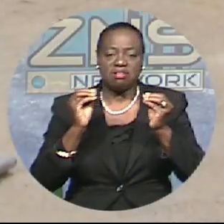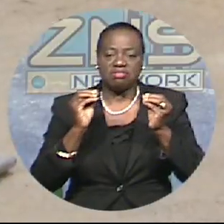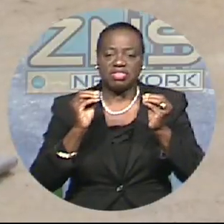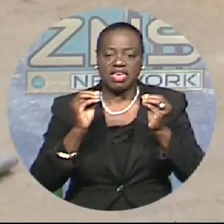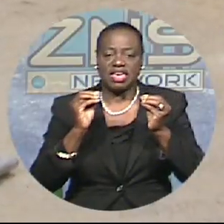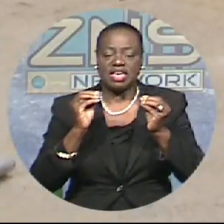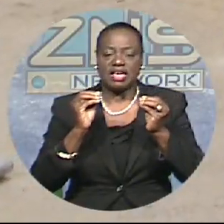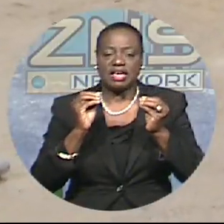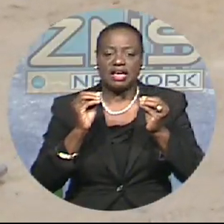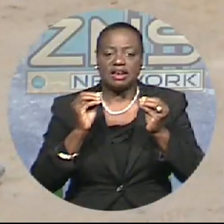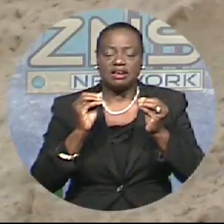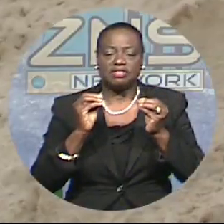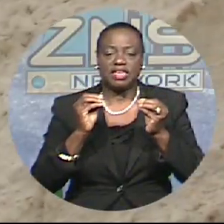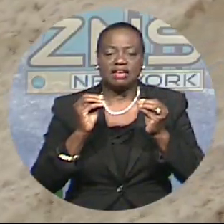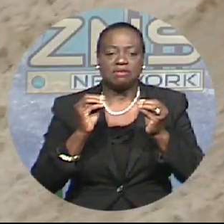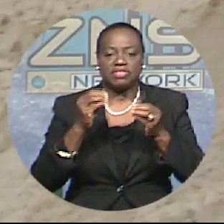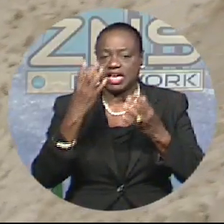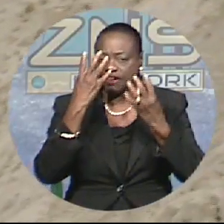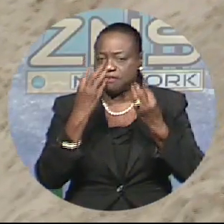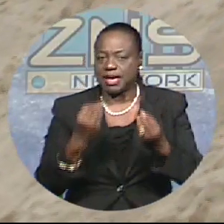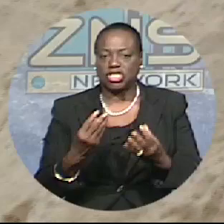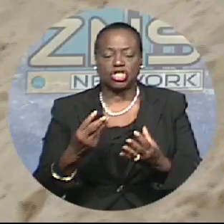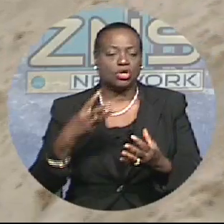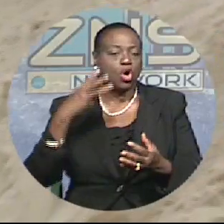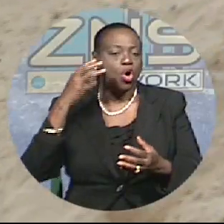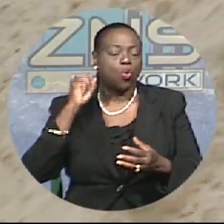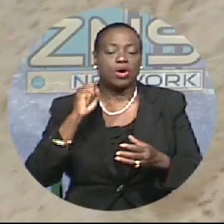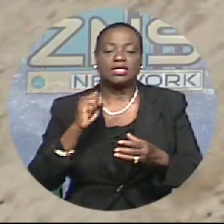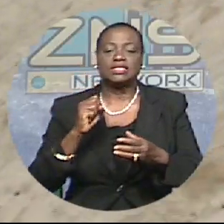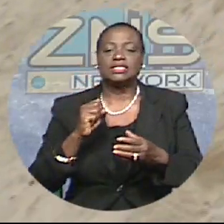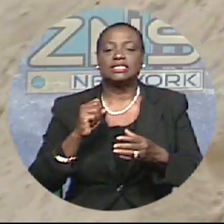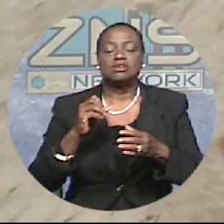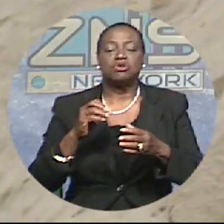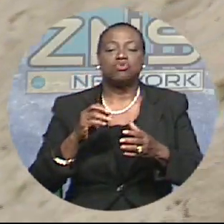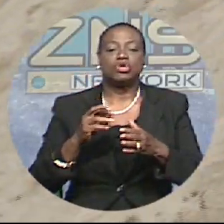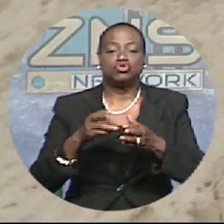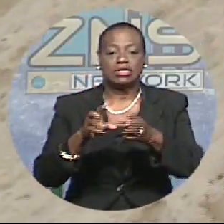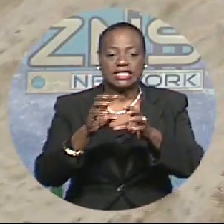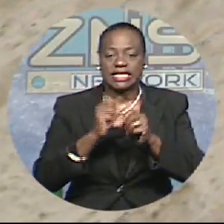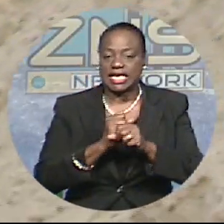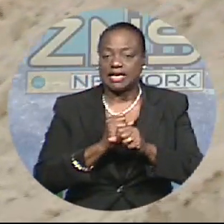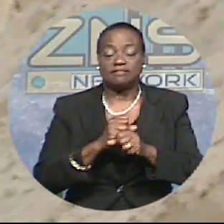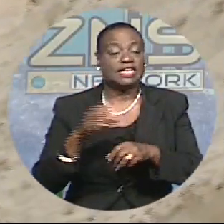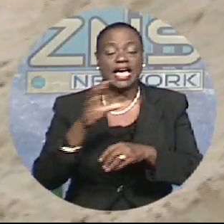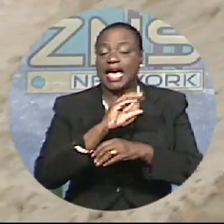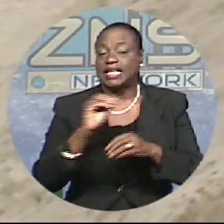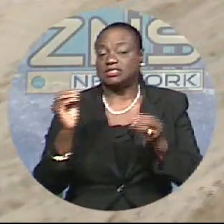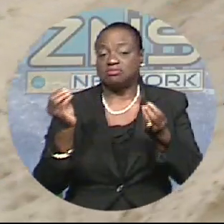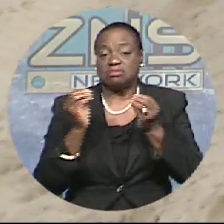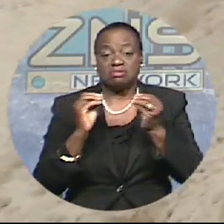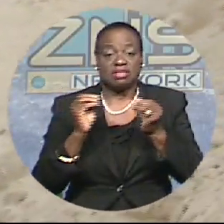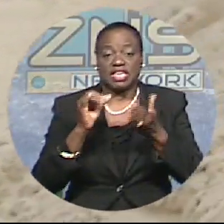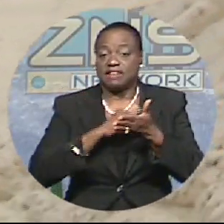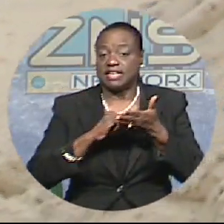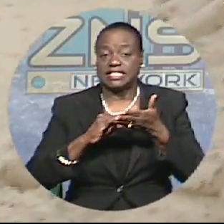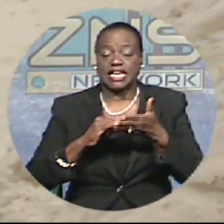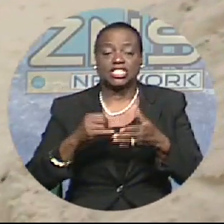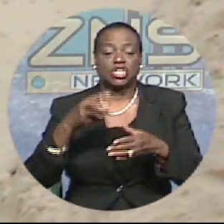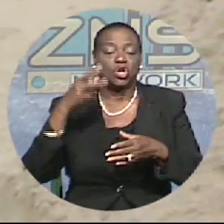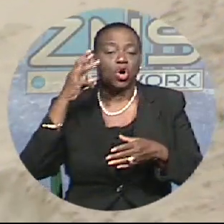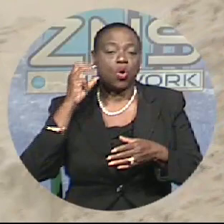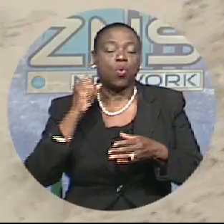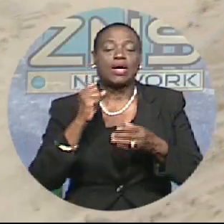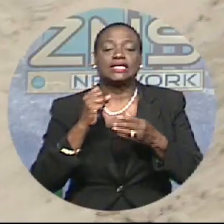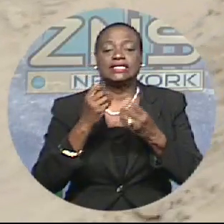no investigation was done. Meanwhile, residents hope that the relevant authorities would put a stop to this matter that they say has gone on